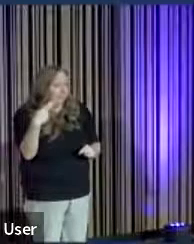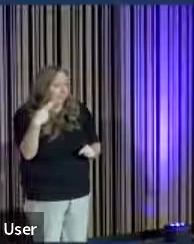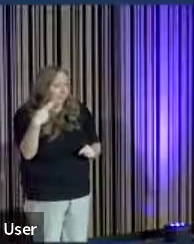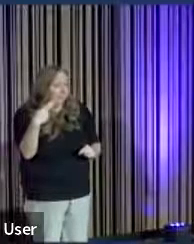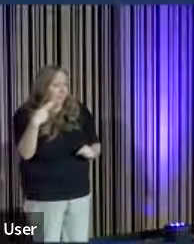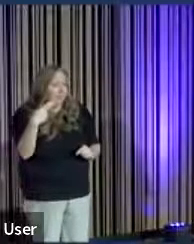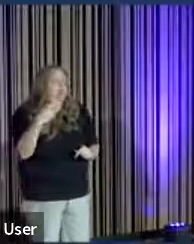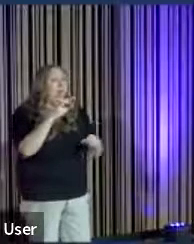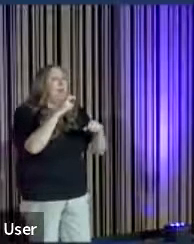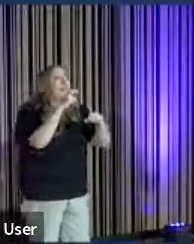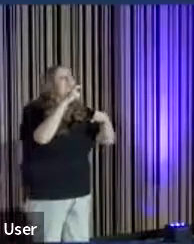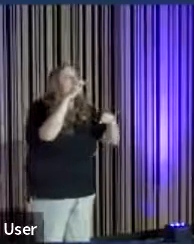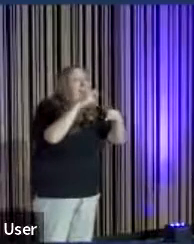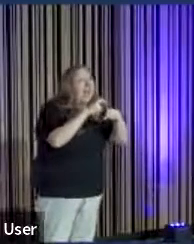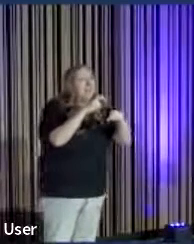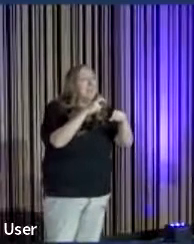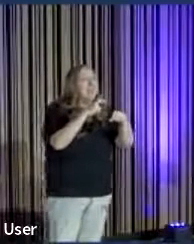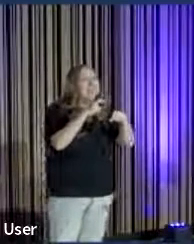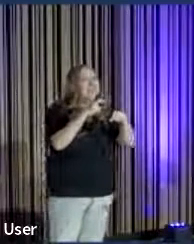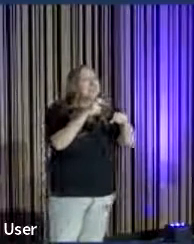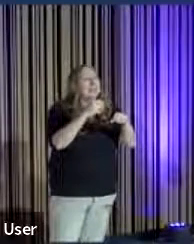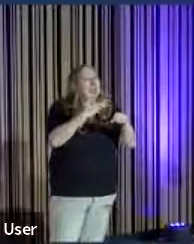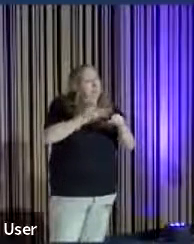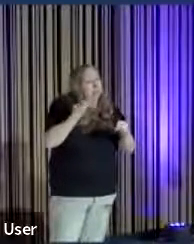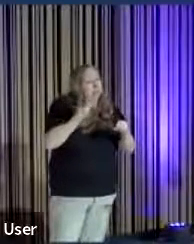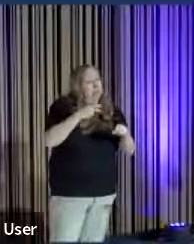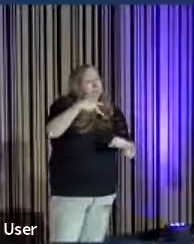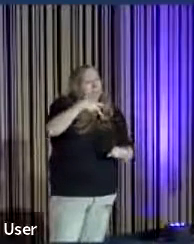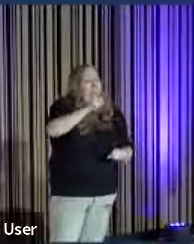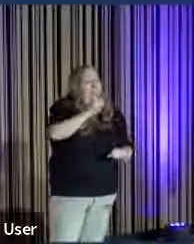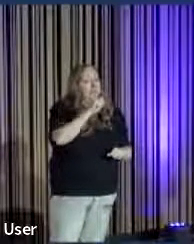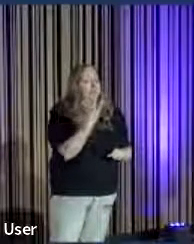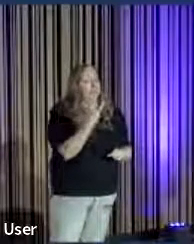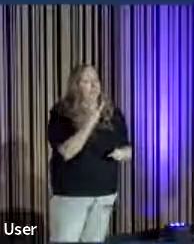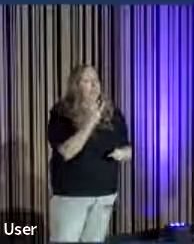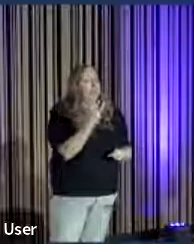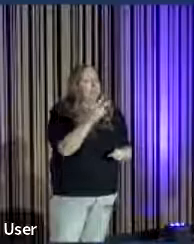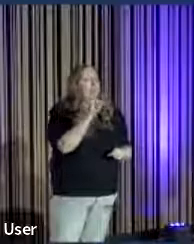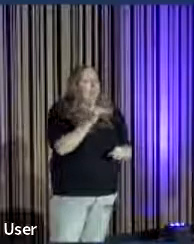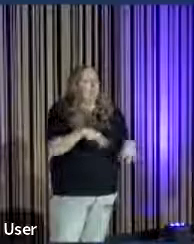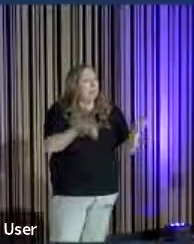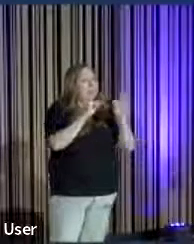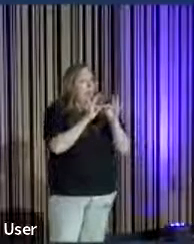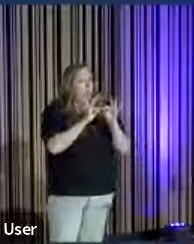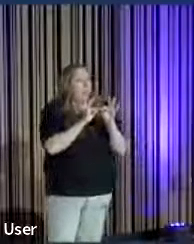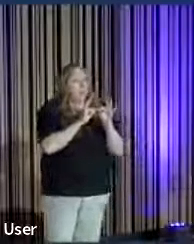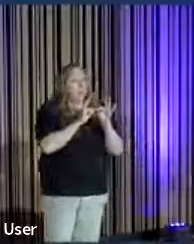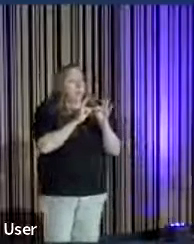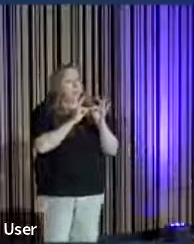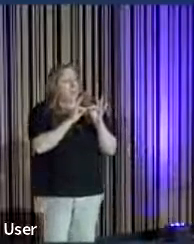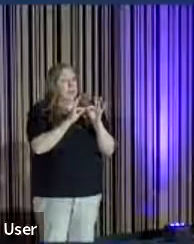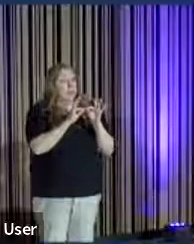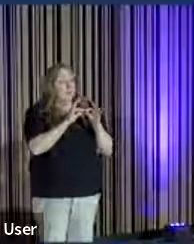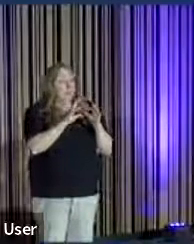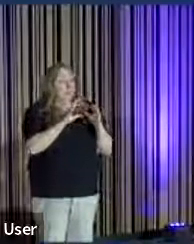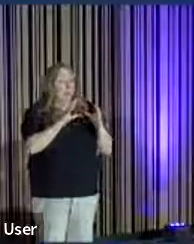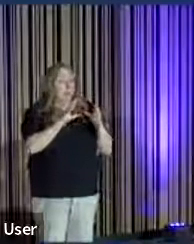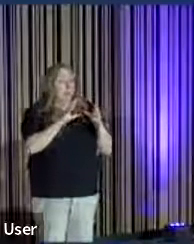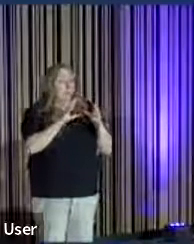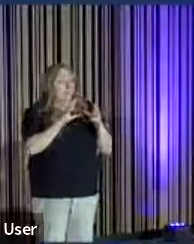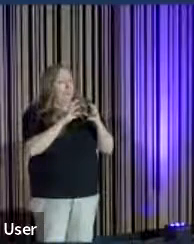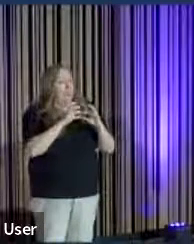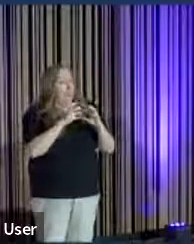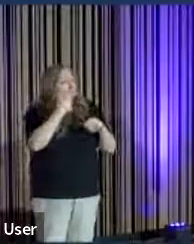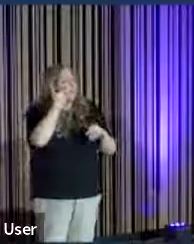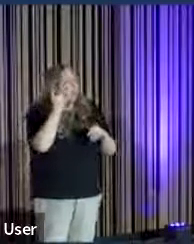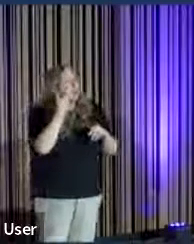core reaction center protein, PSBA. And this is an important protein because it turns out 4 Nobel Prizes have been won studying